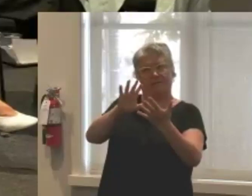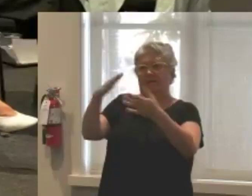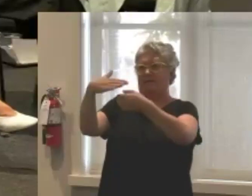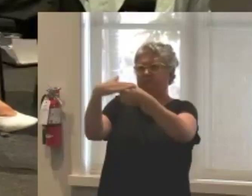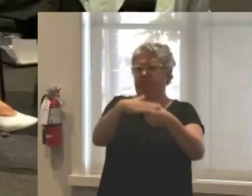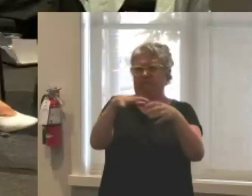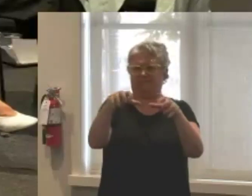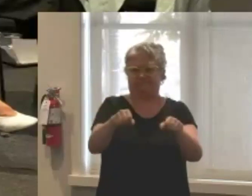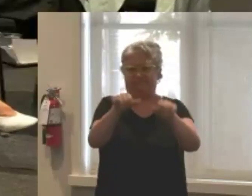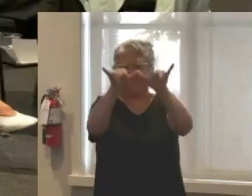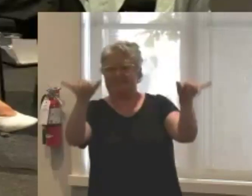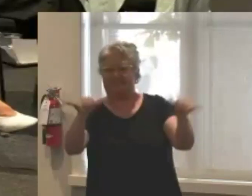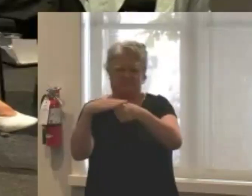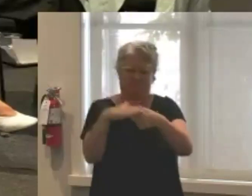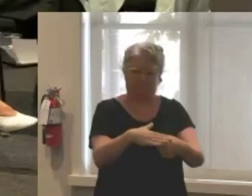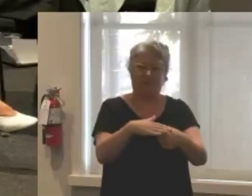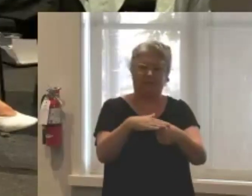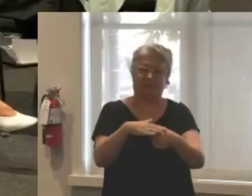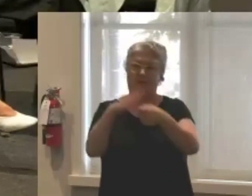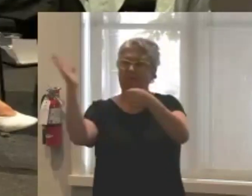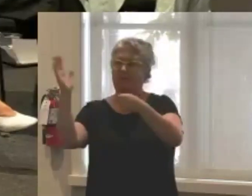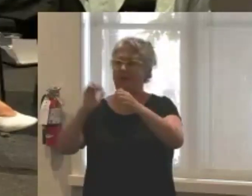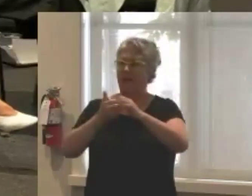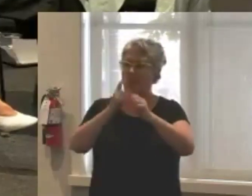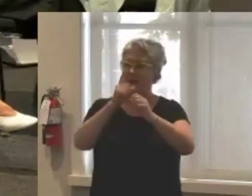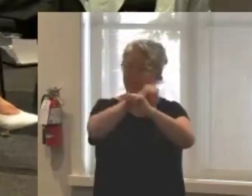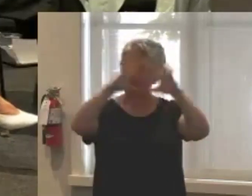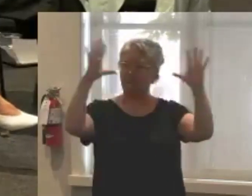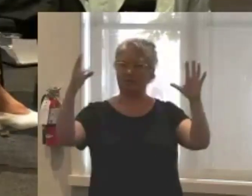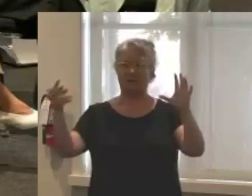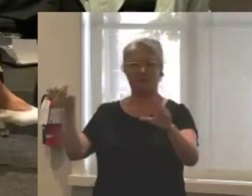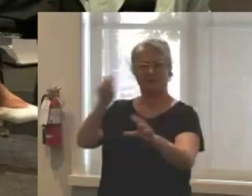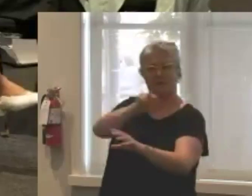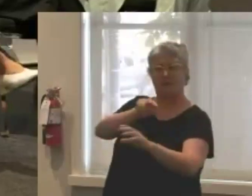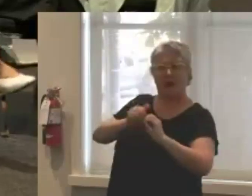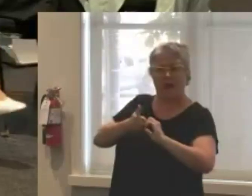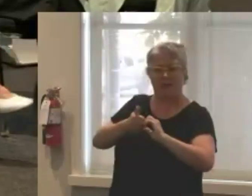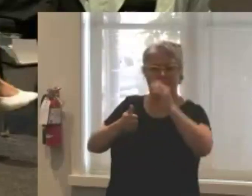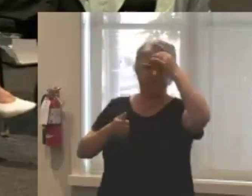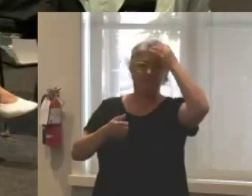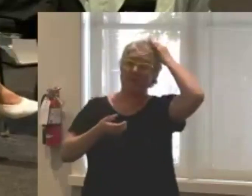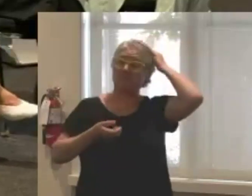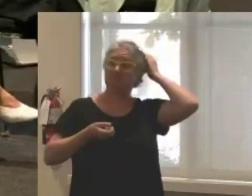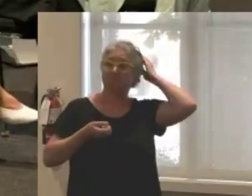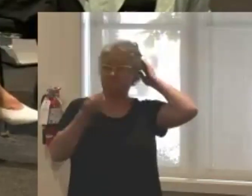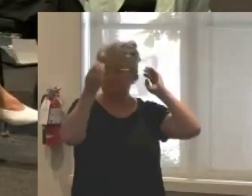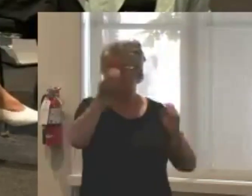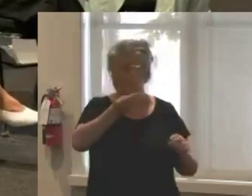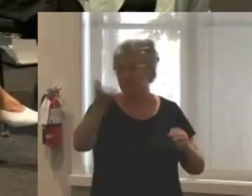And anti-oppressive practice can look very differently. One thing I can share is that